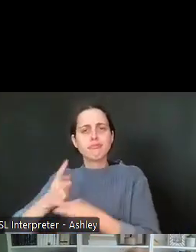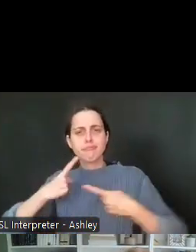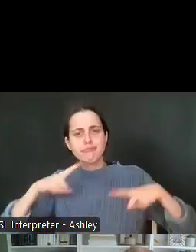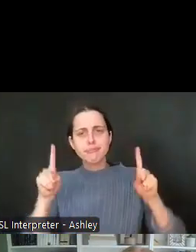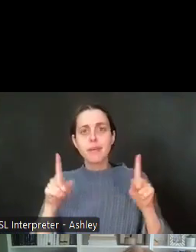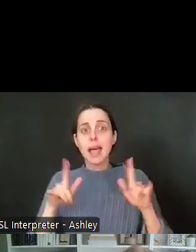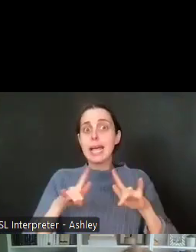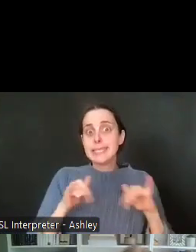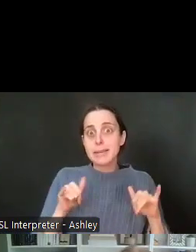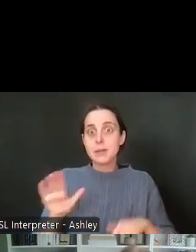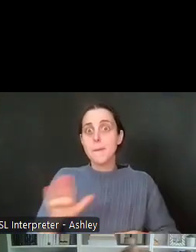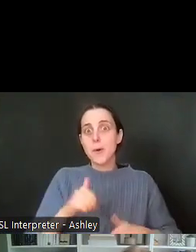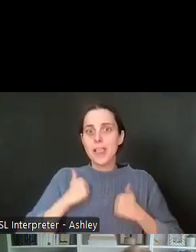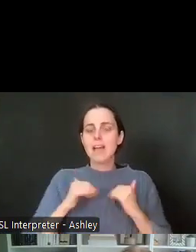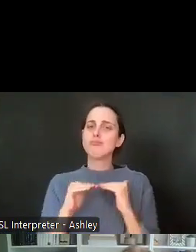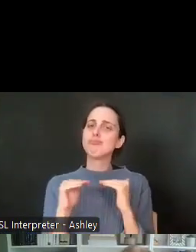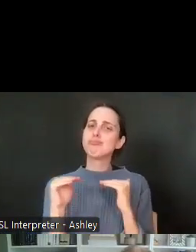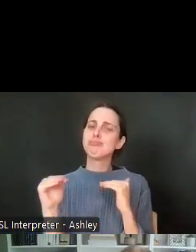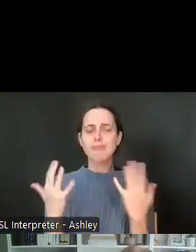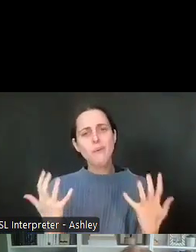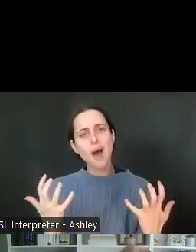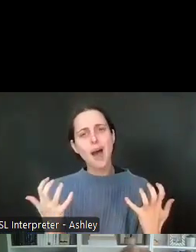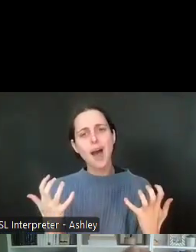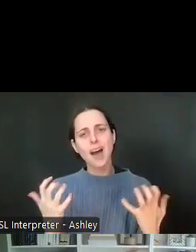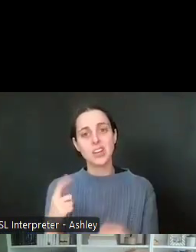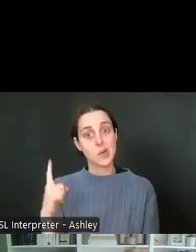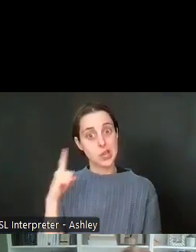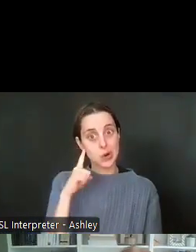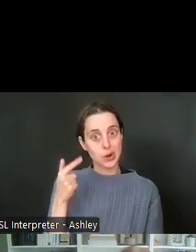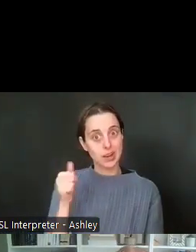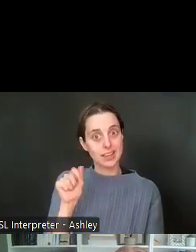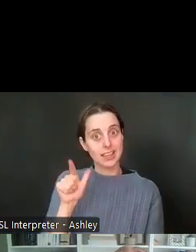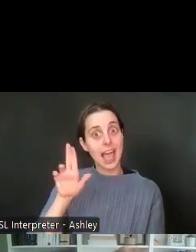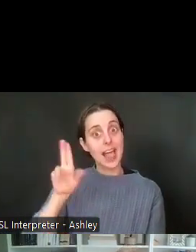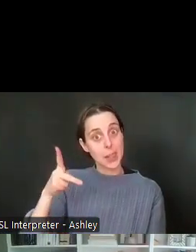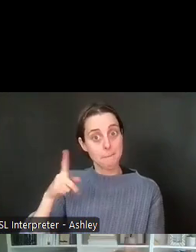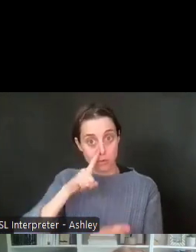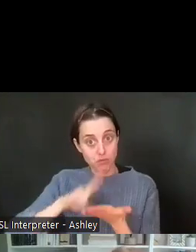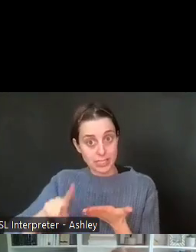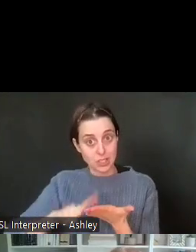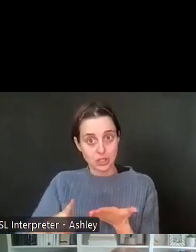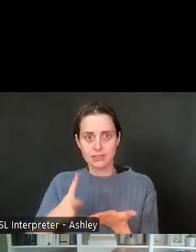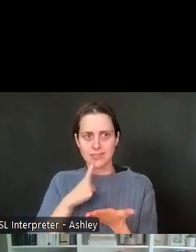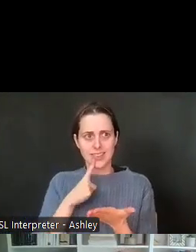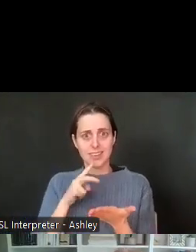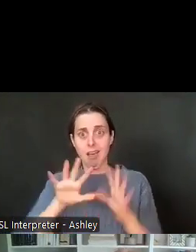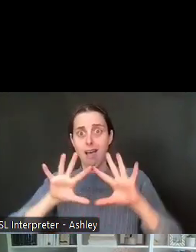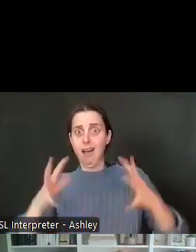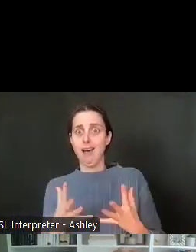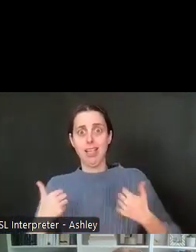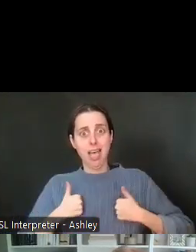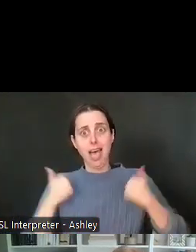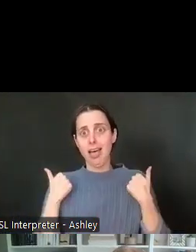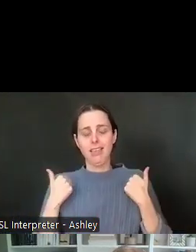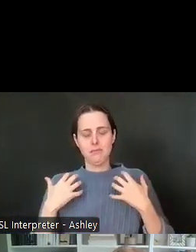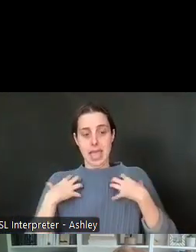We don't want to fall into the gap or fall into the trap that we heard from Gallup, where well-being has declined. We're an organization that really